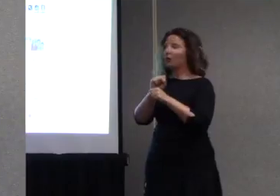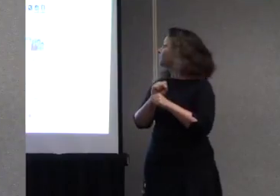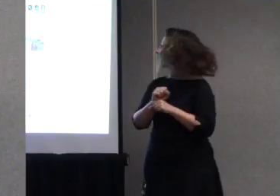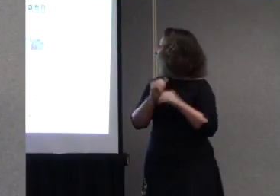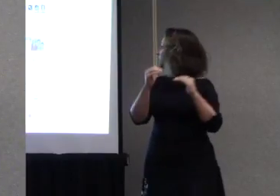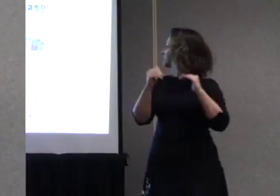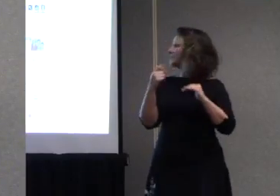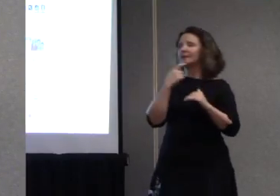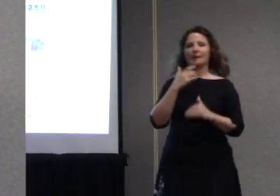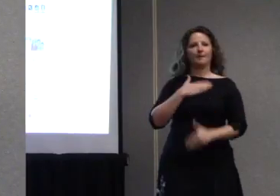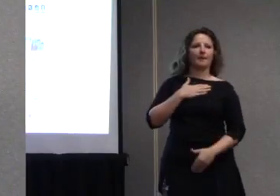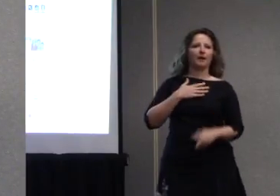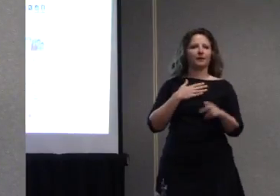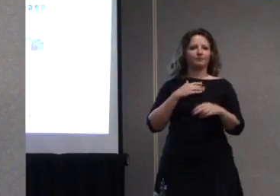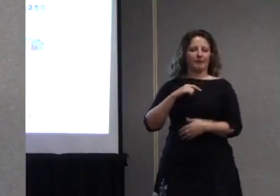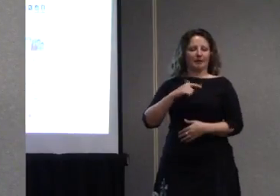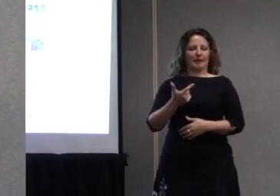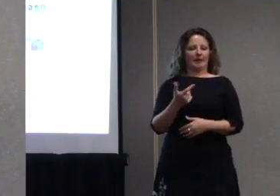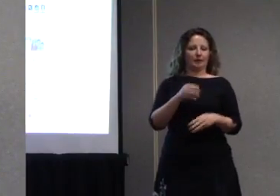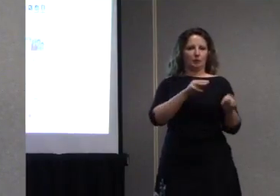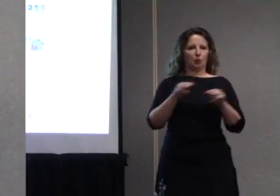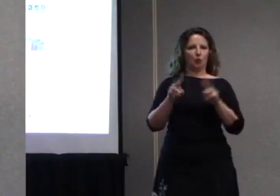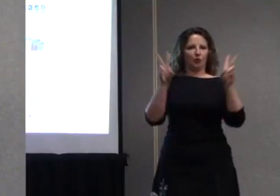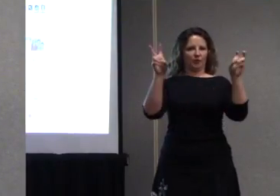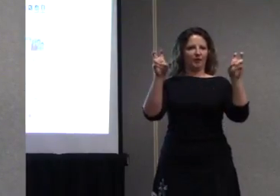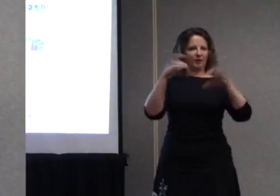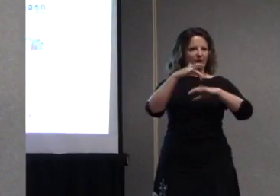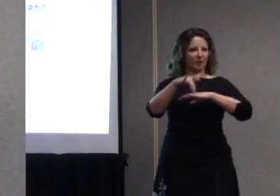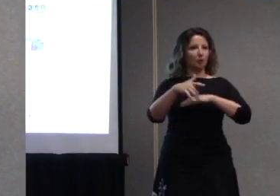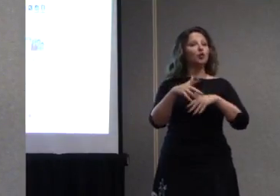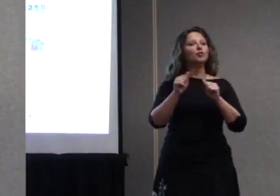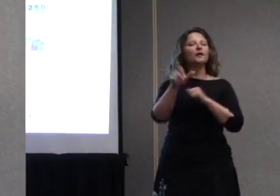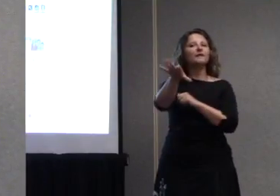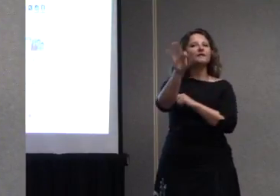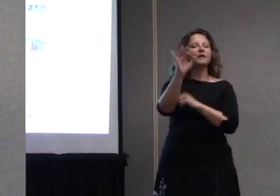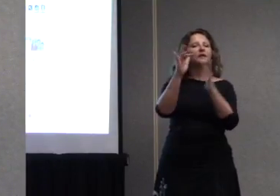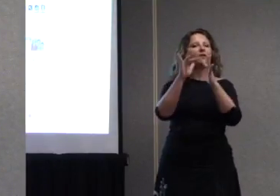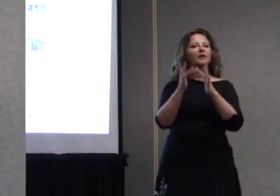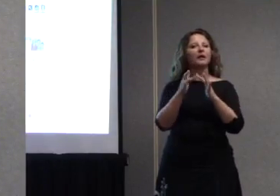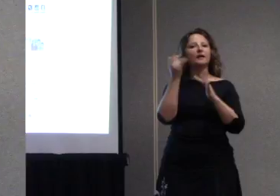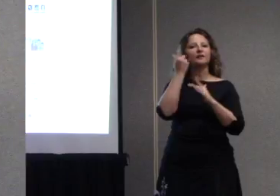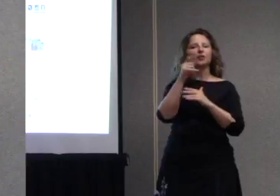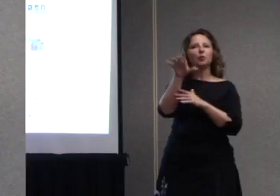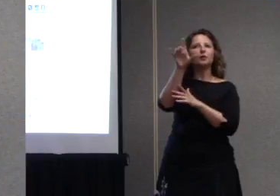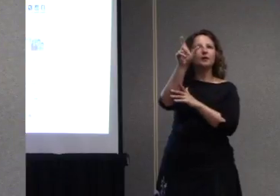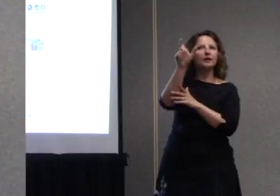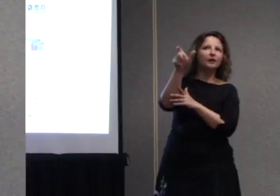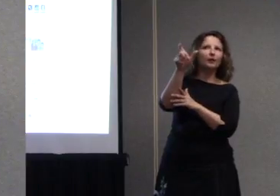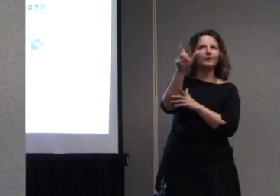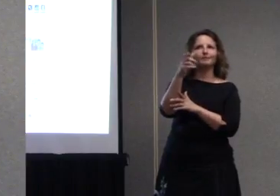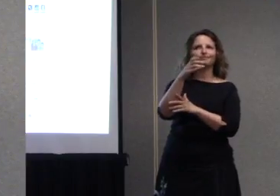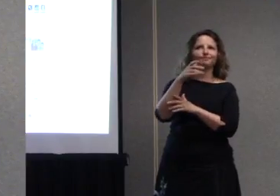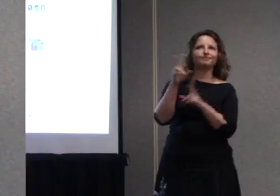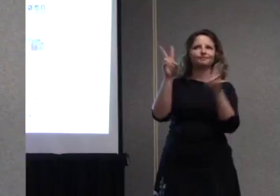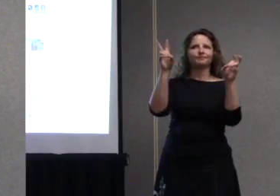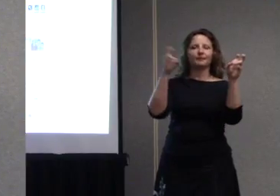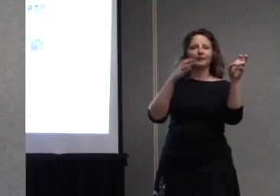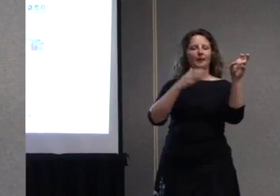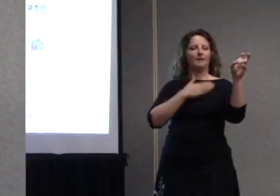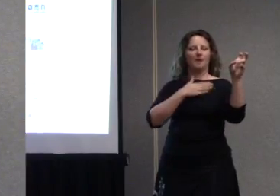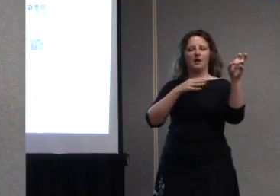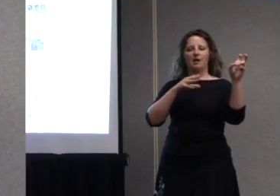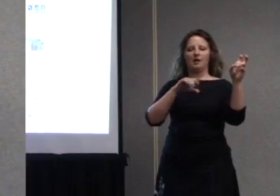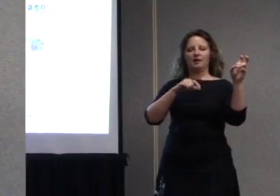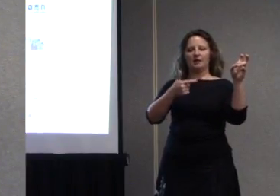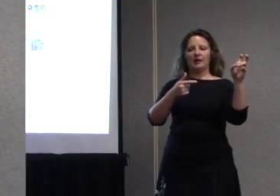also My Next Move, which is available, and one way you can get to this online is to go to My Next